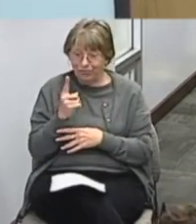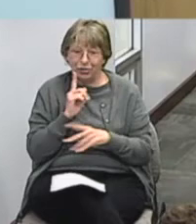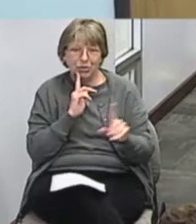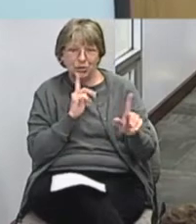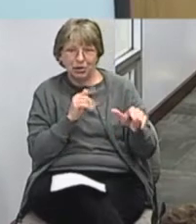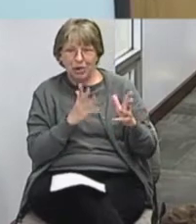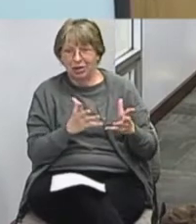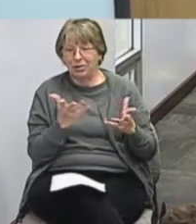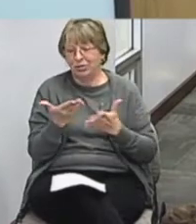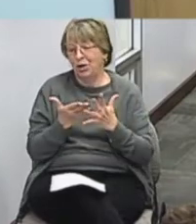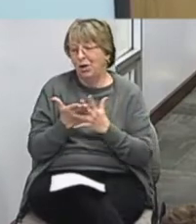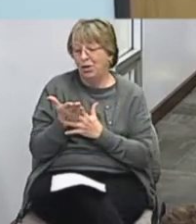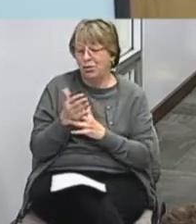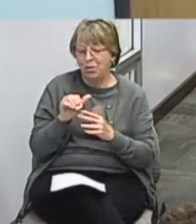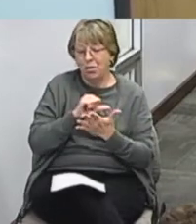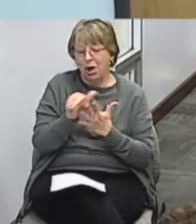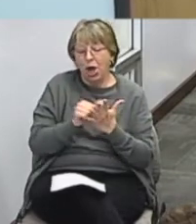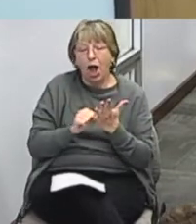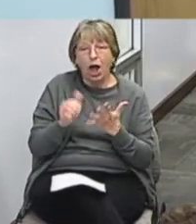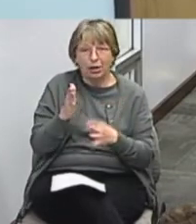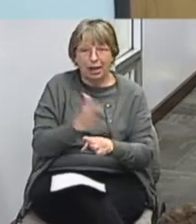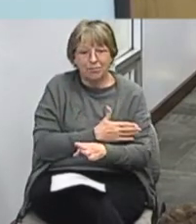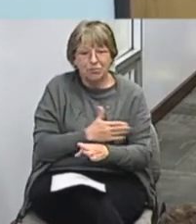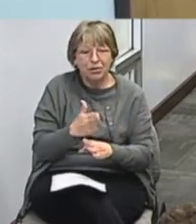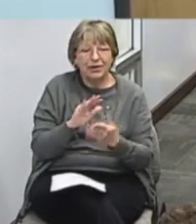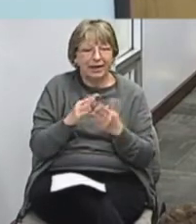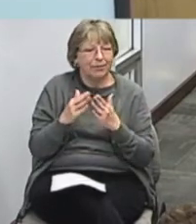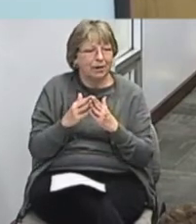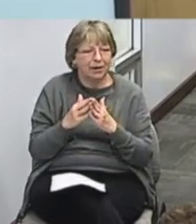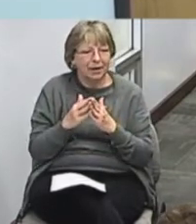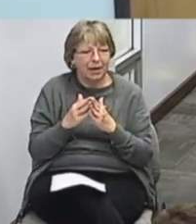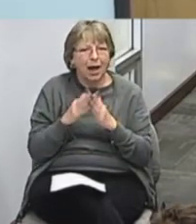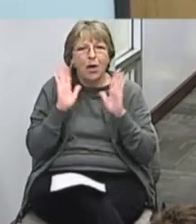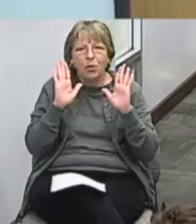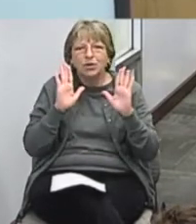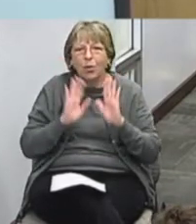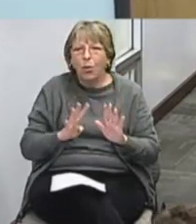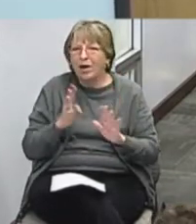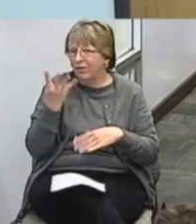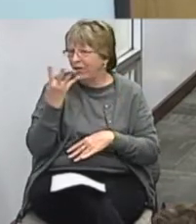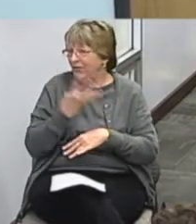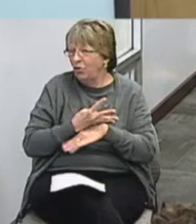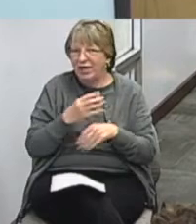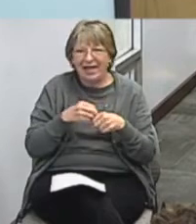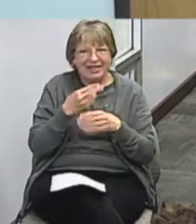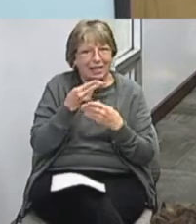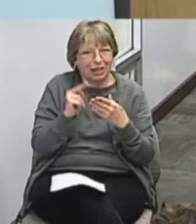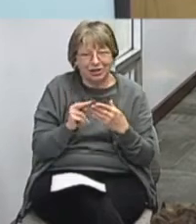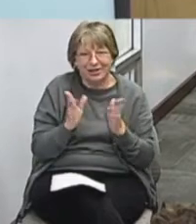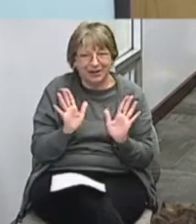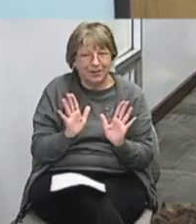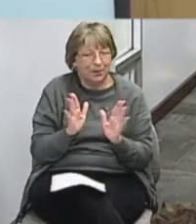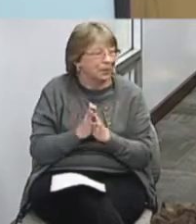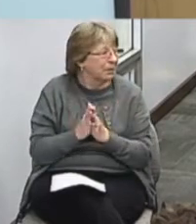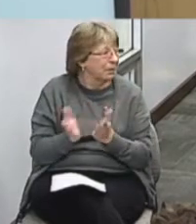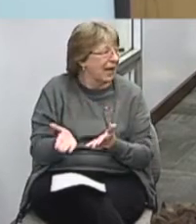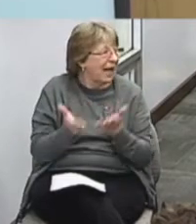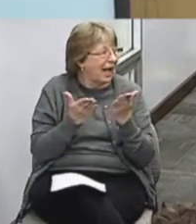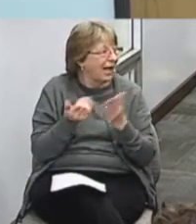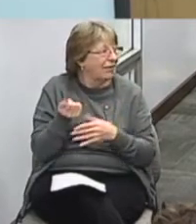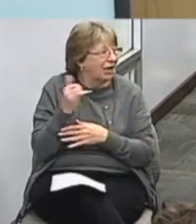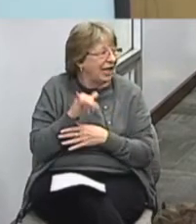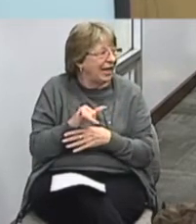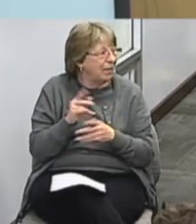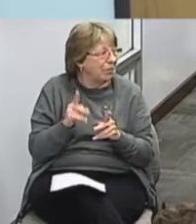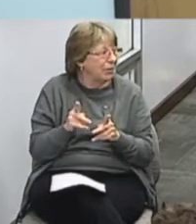music, community. It was a great 4 days in Hutchinson. I offered anyone that brought